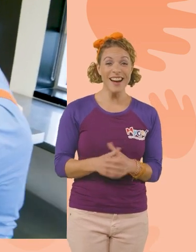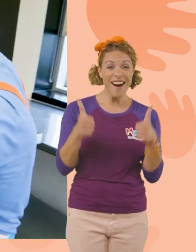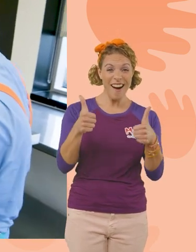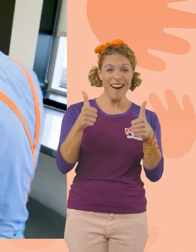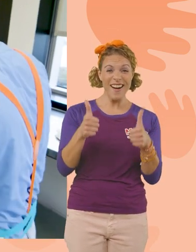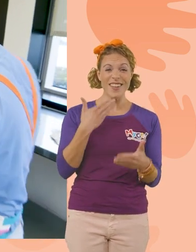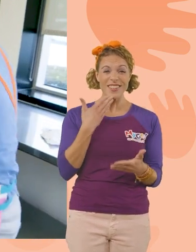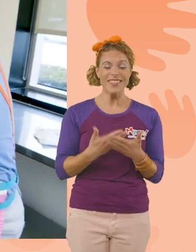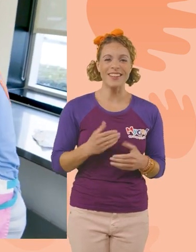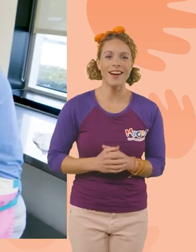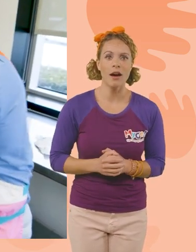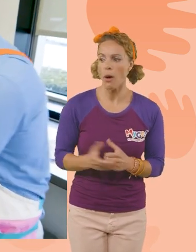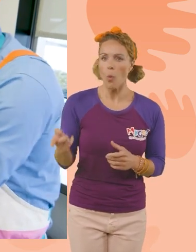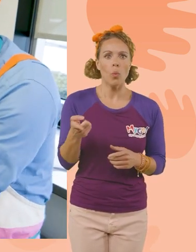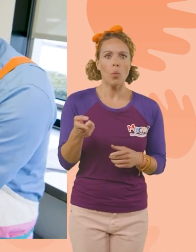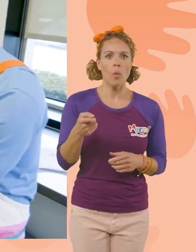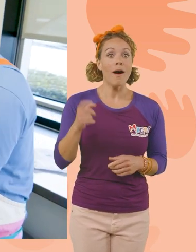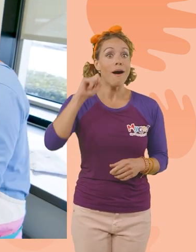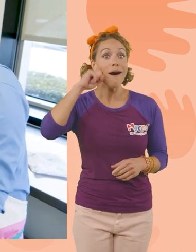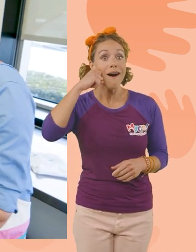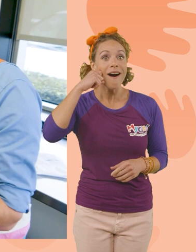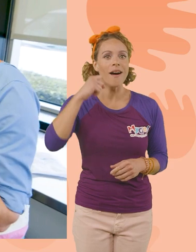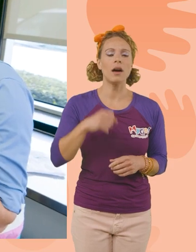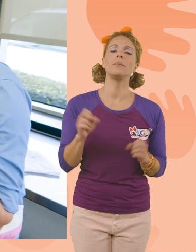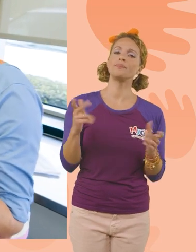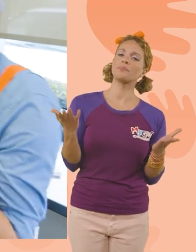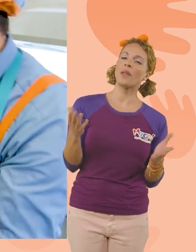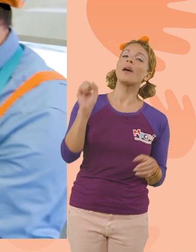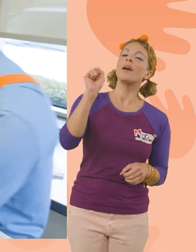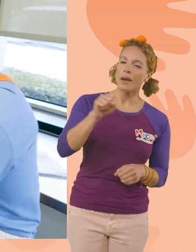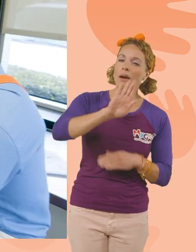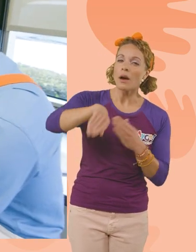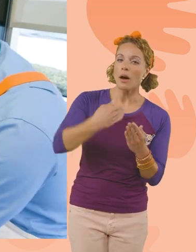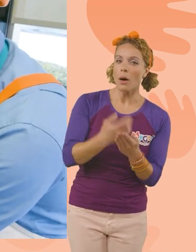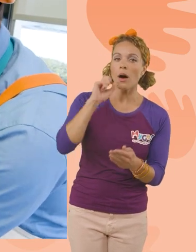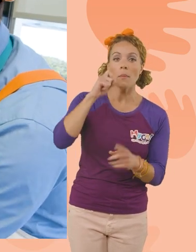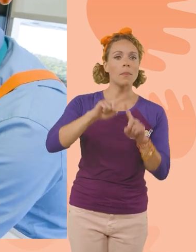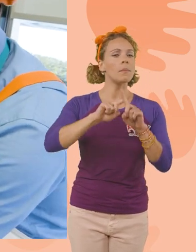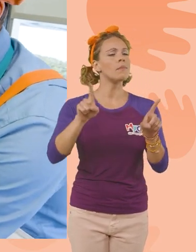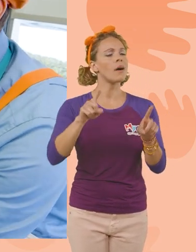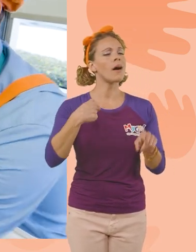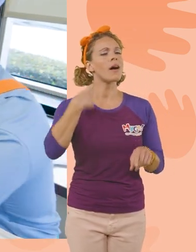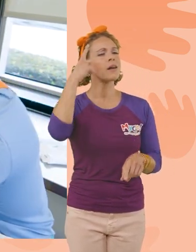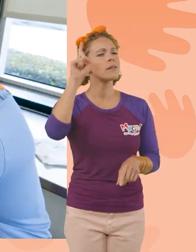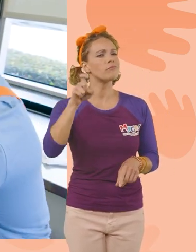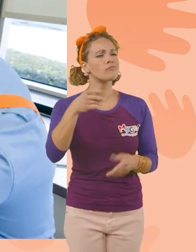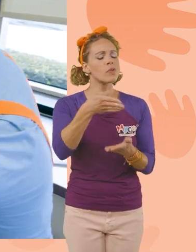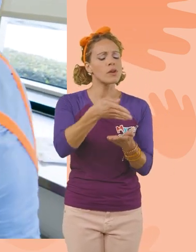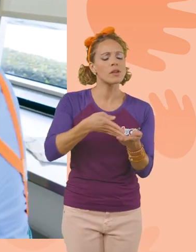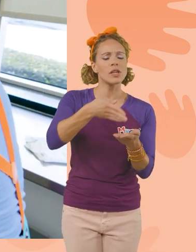We're doing so good. Oh, apples. Okay, we could put the whole apple in there, but I think we